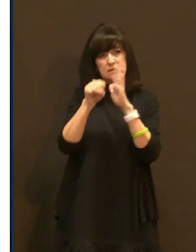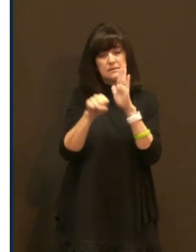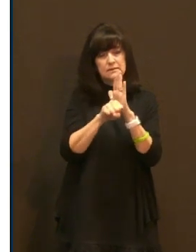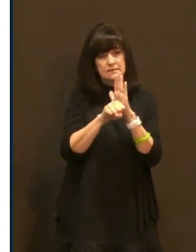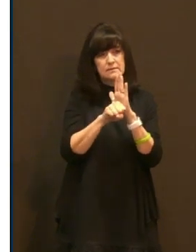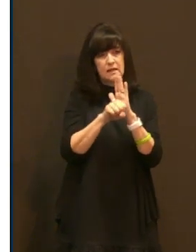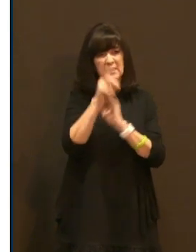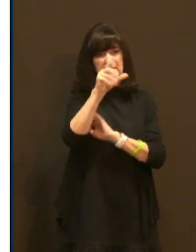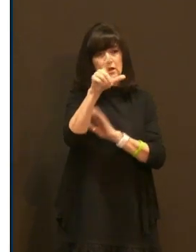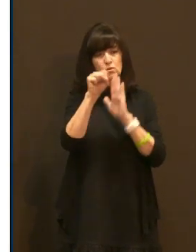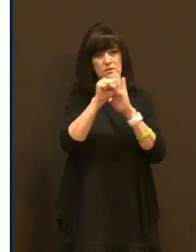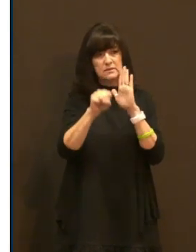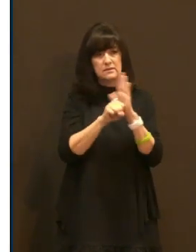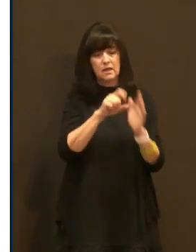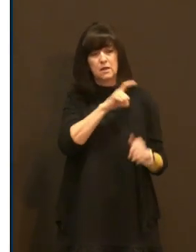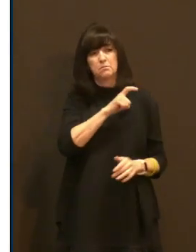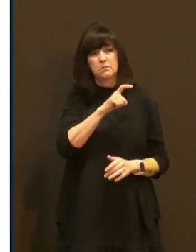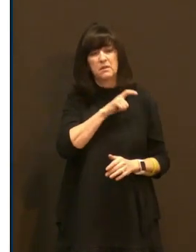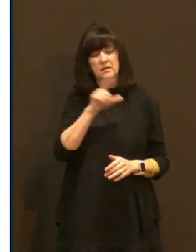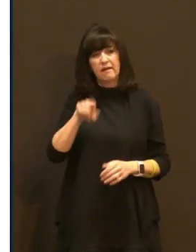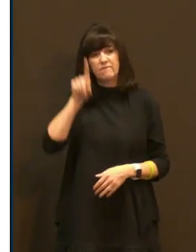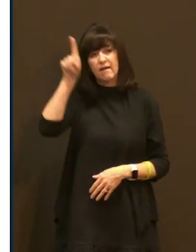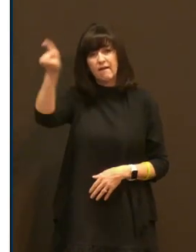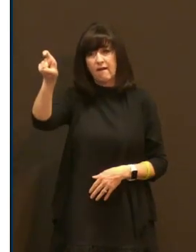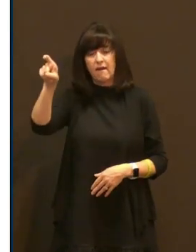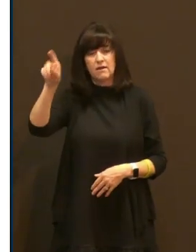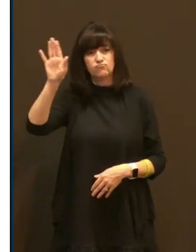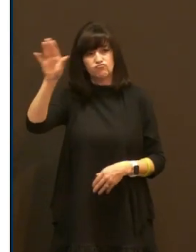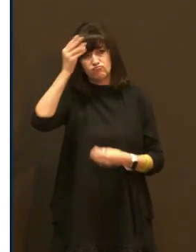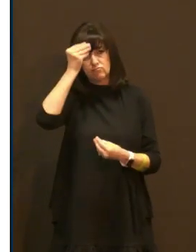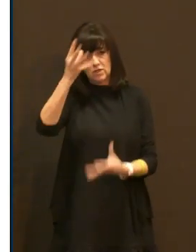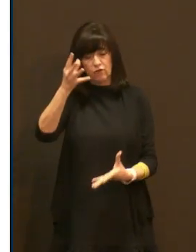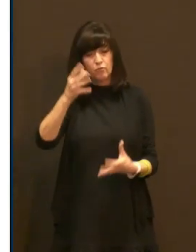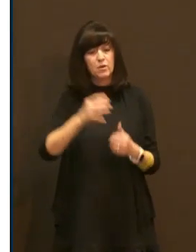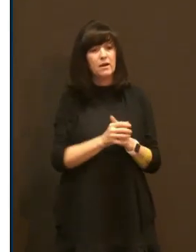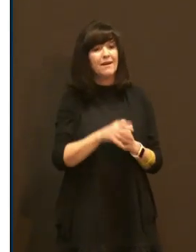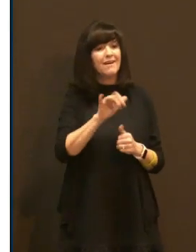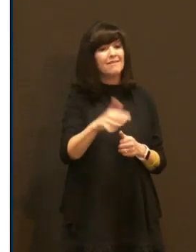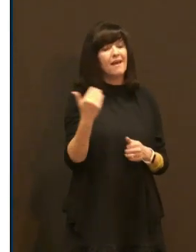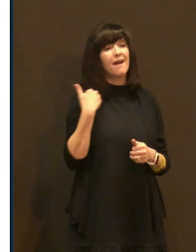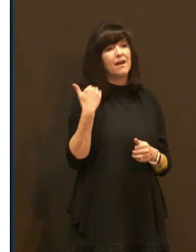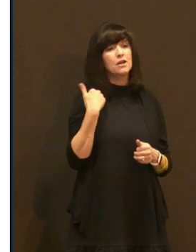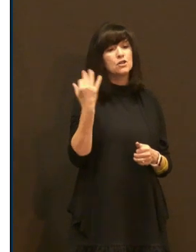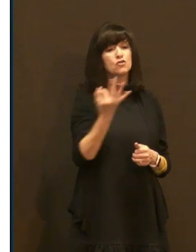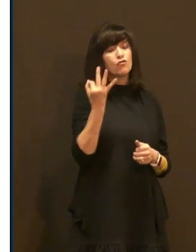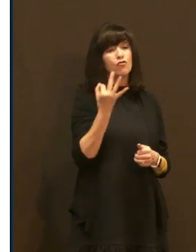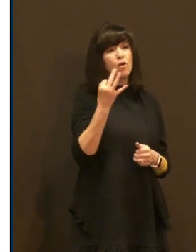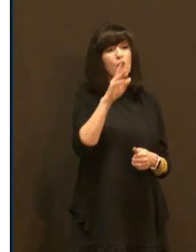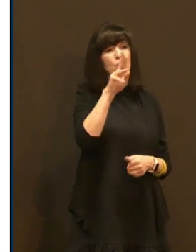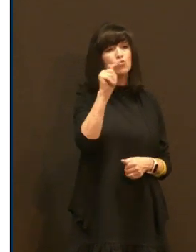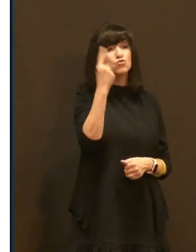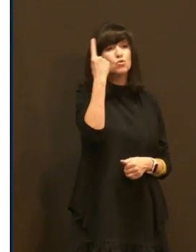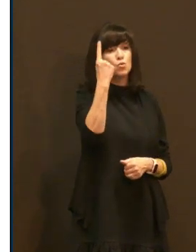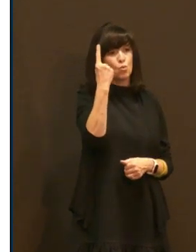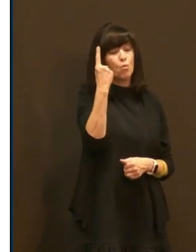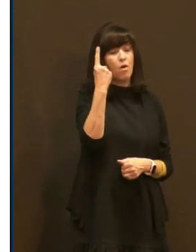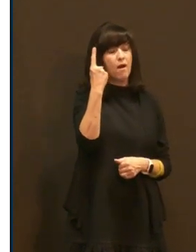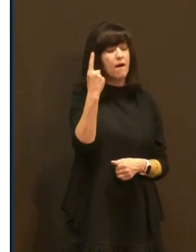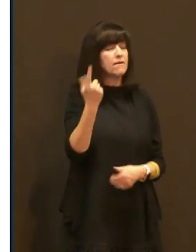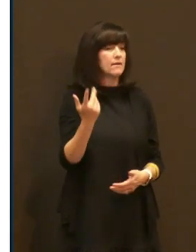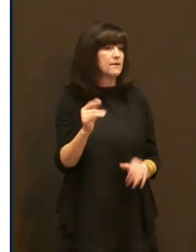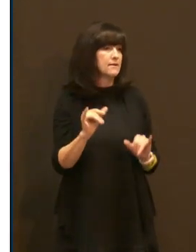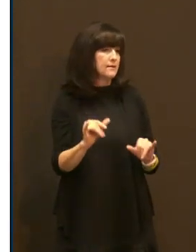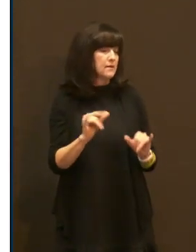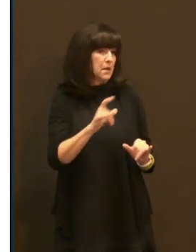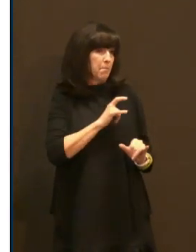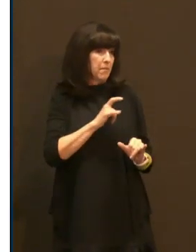police officers. With respect to the checkpoint on Route 1 on Friday, I want to apologize